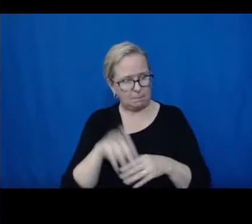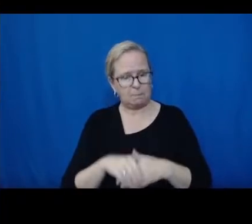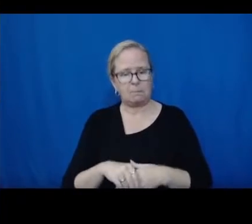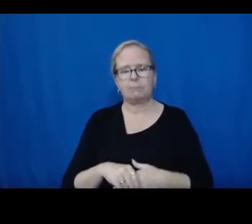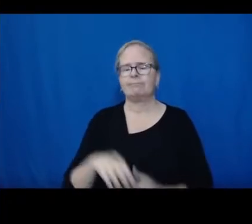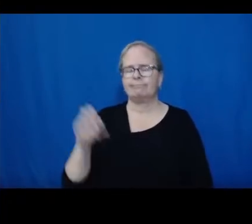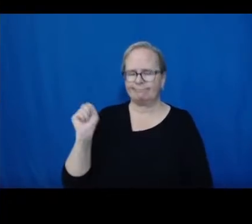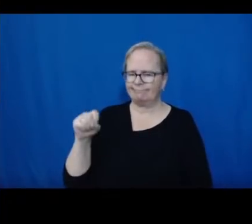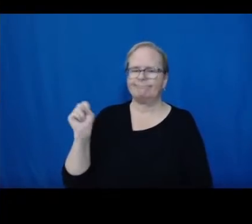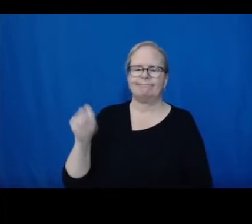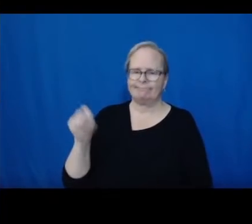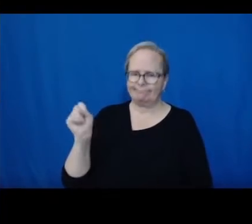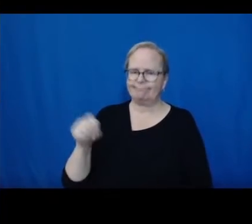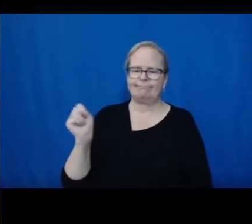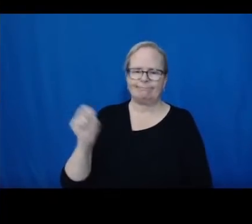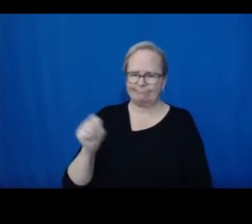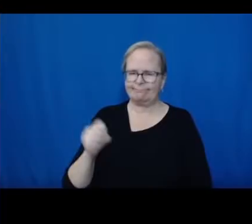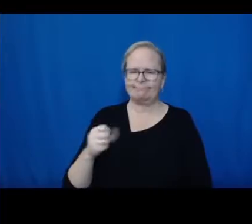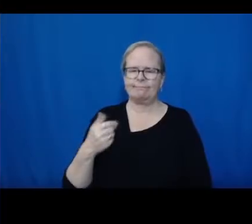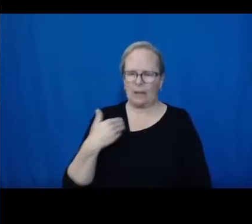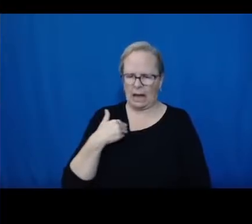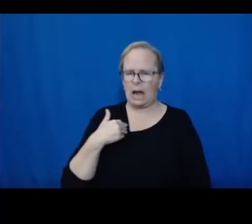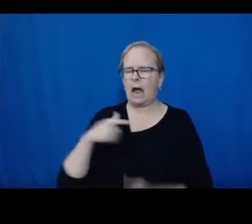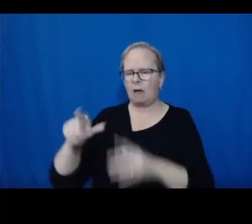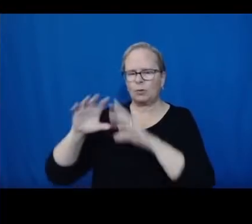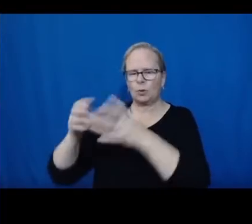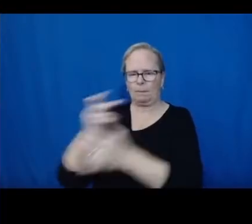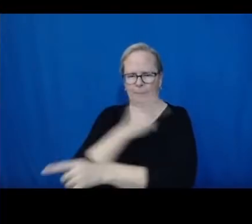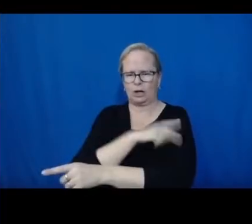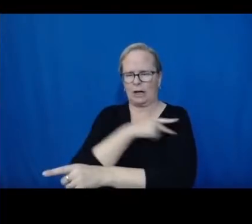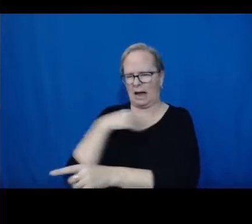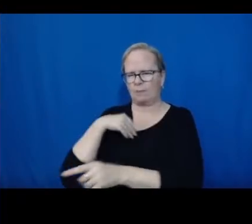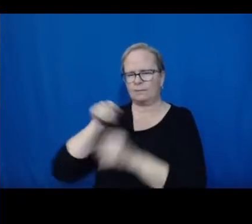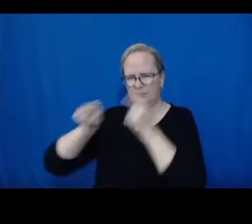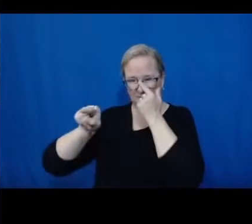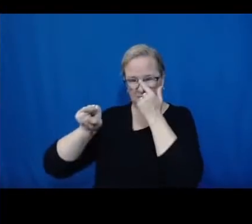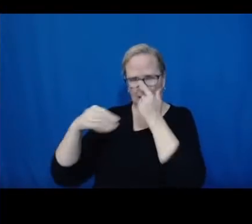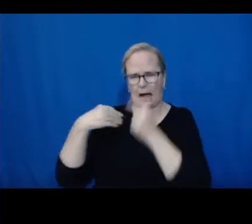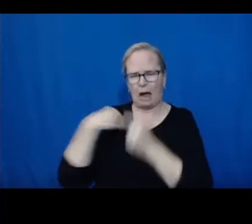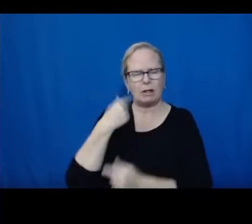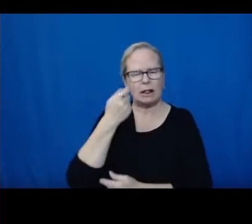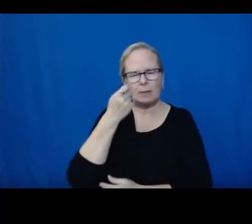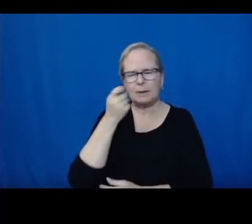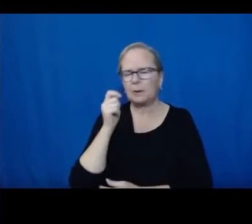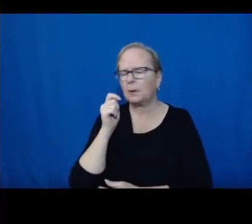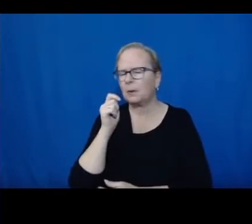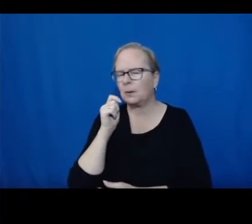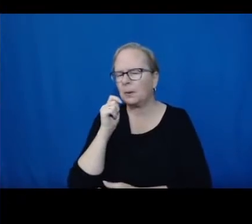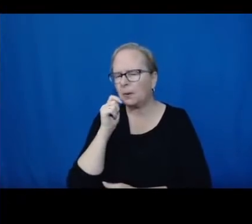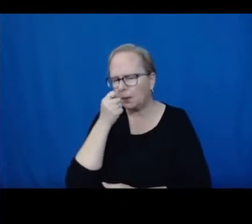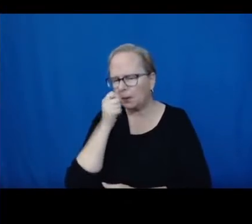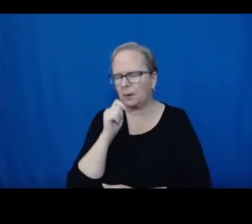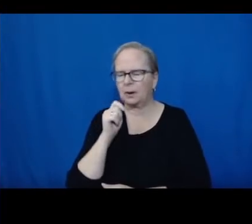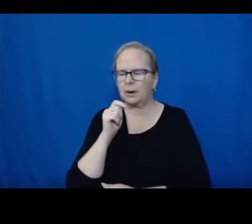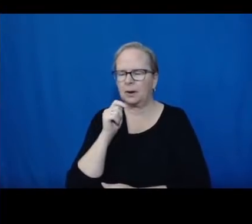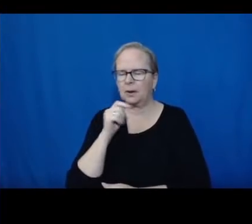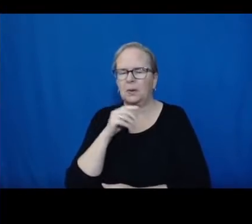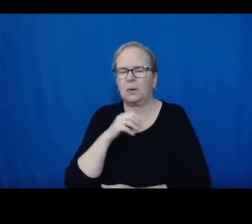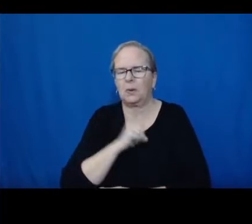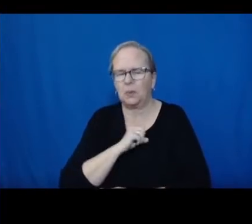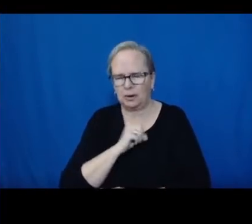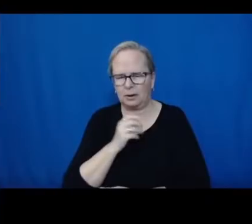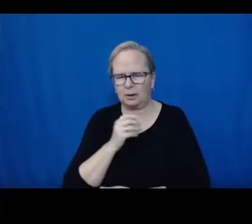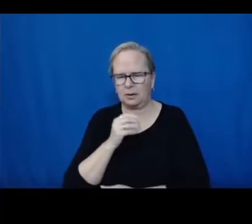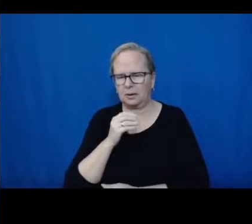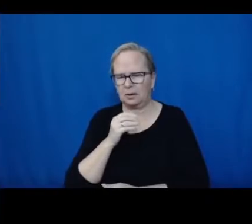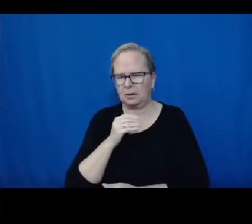have a group of patients who come in at the very first signs of anything. They have the sniffles, they have a little bit of cough. It's 12 hours later